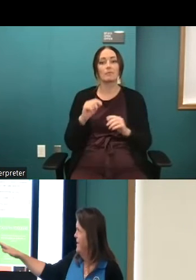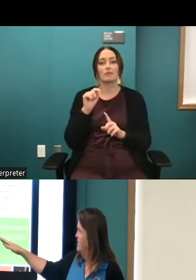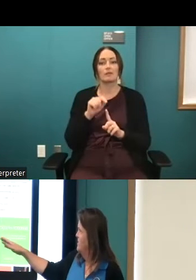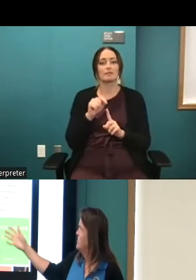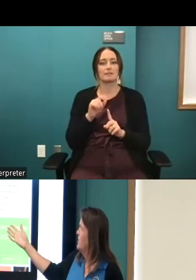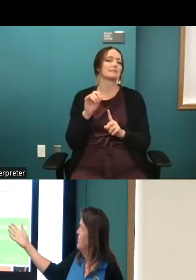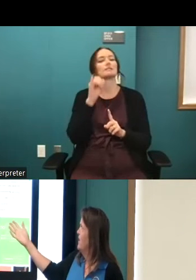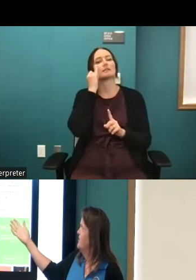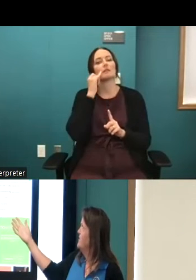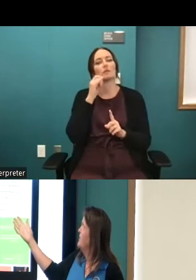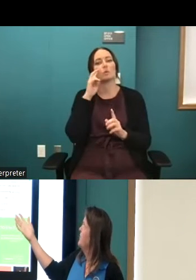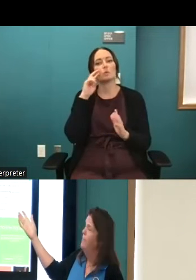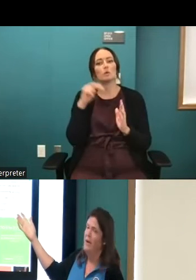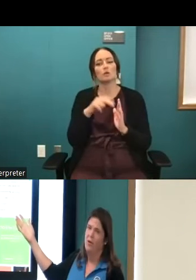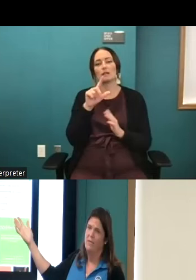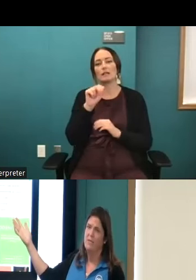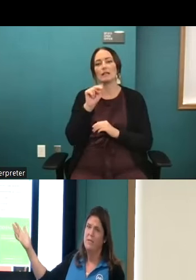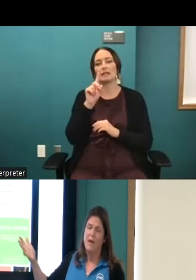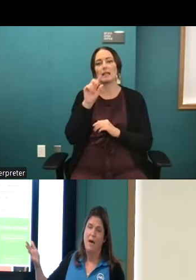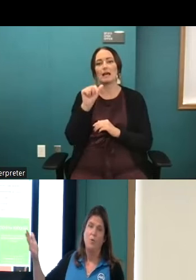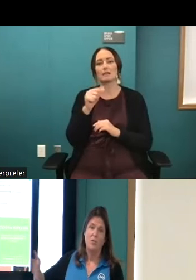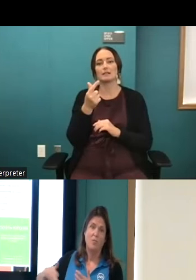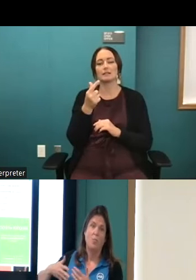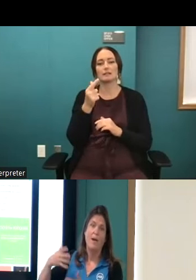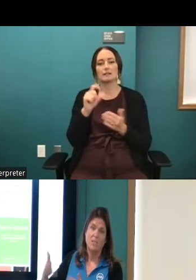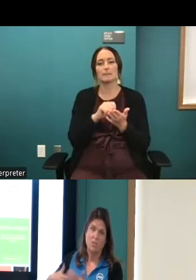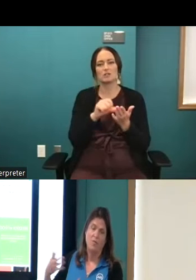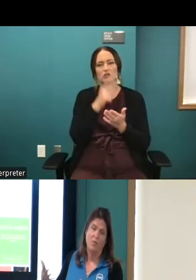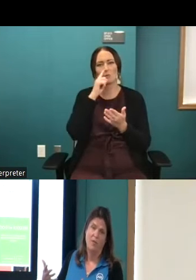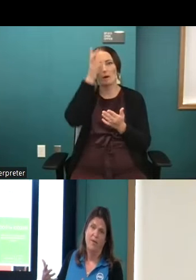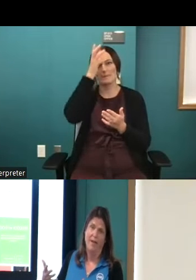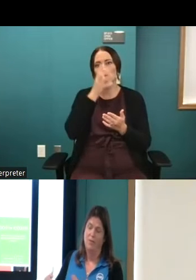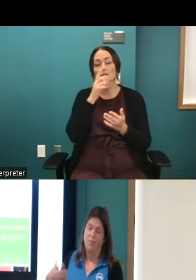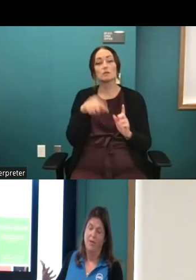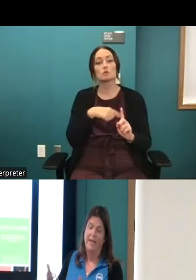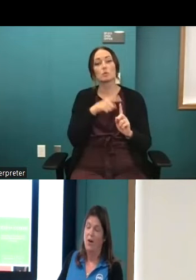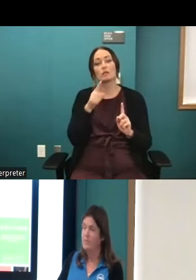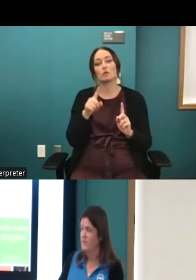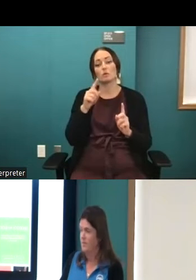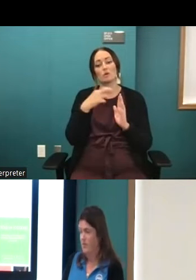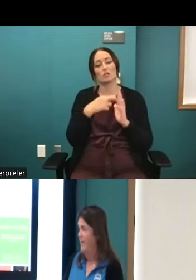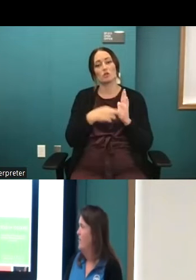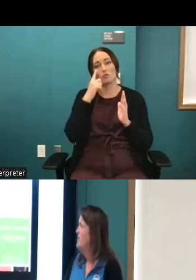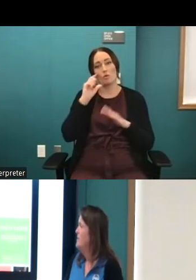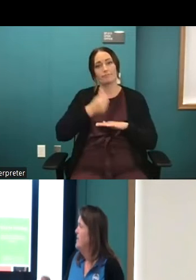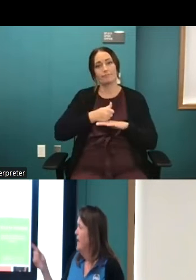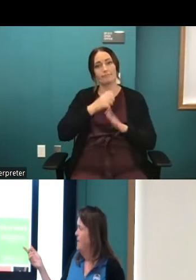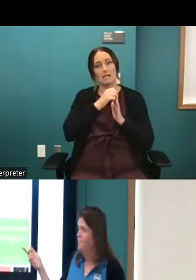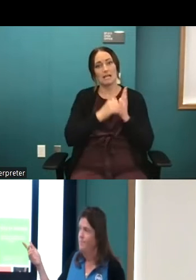landing page, this one would obviously be for a parent. When you register for a device or for an account, the free